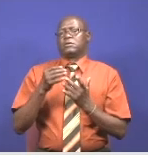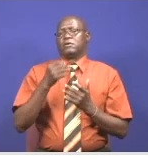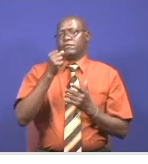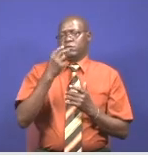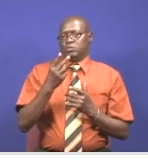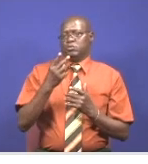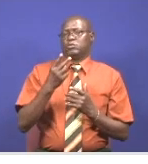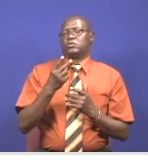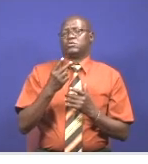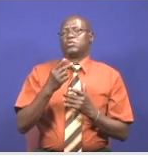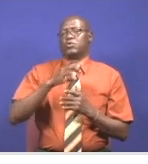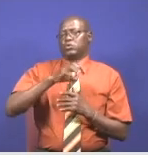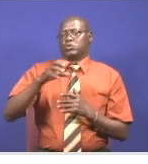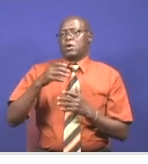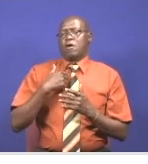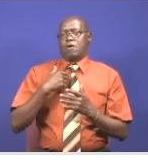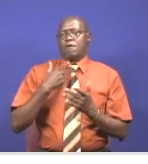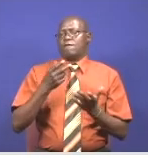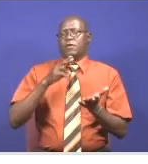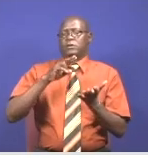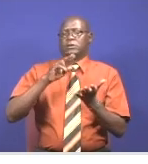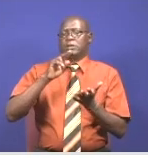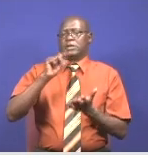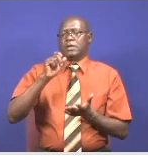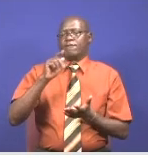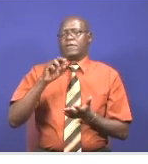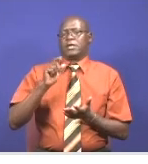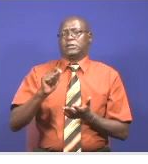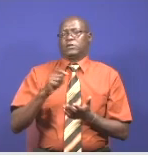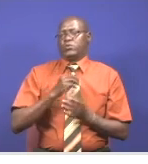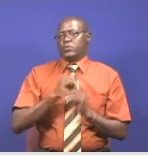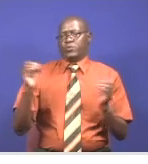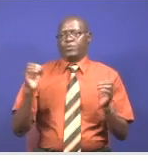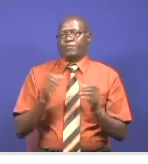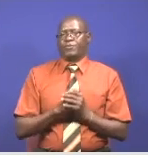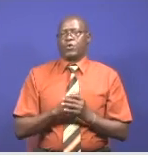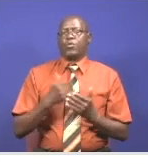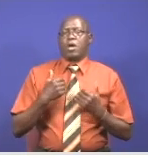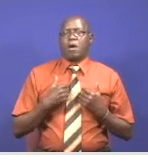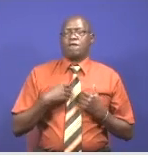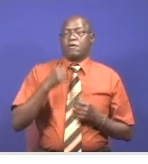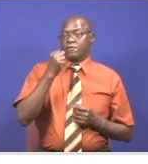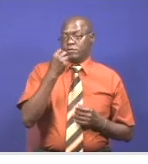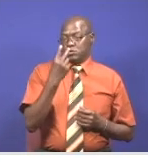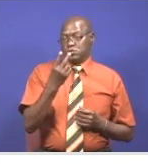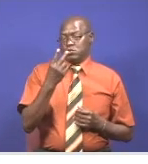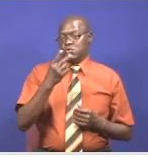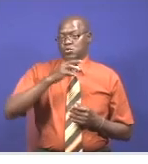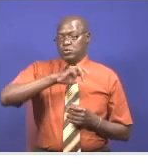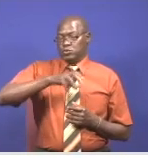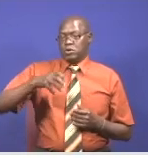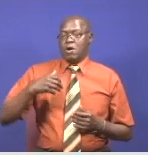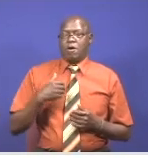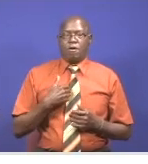any vocational and training college. We have 52 constituencies where we have not as